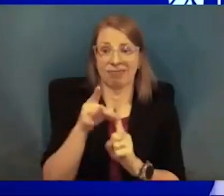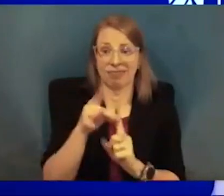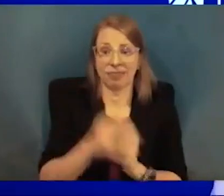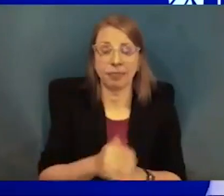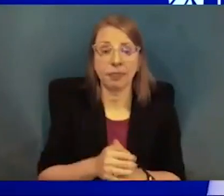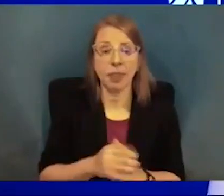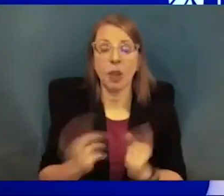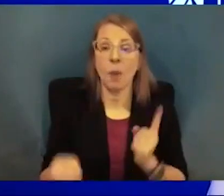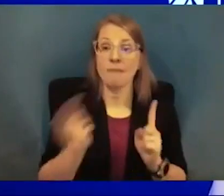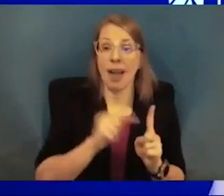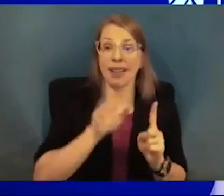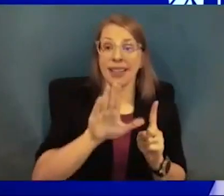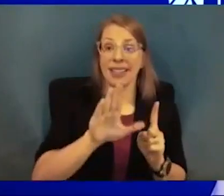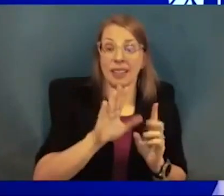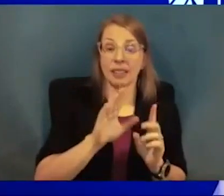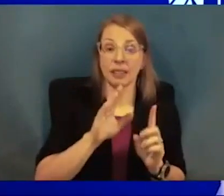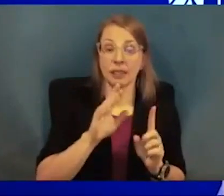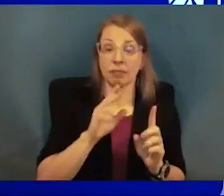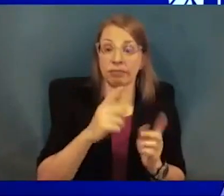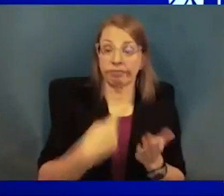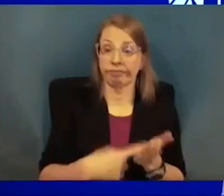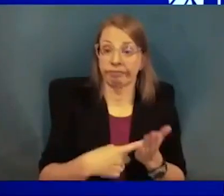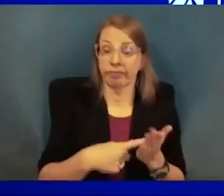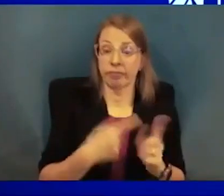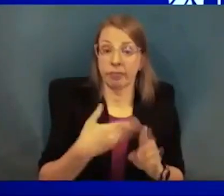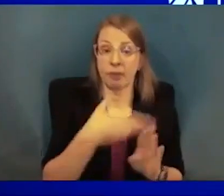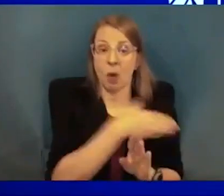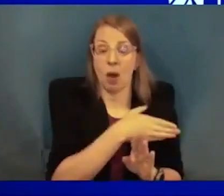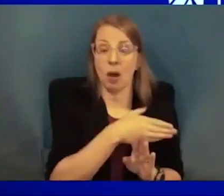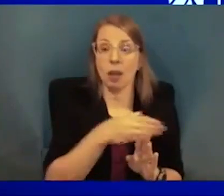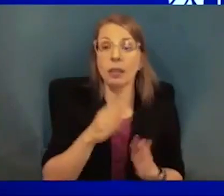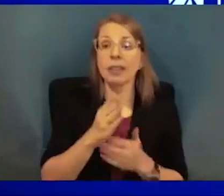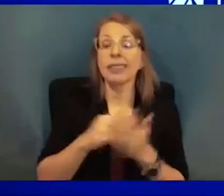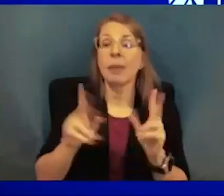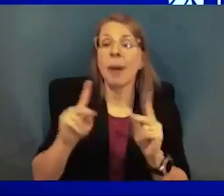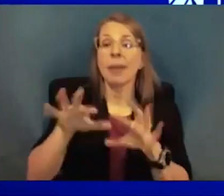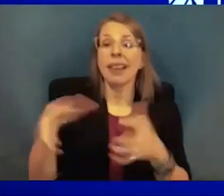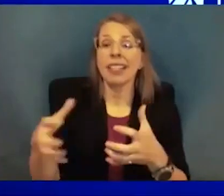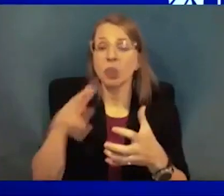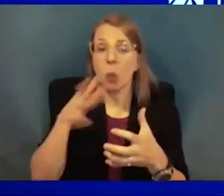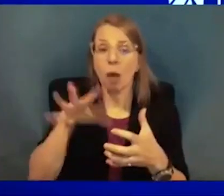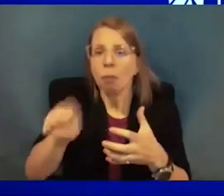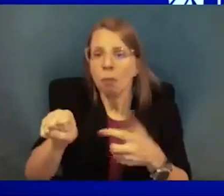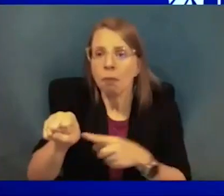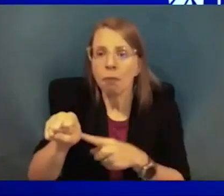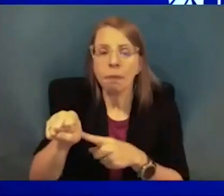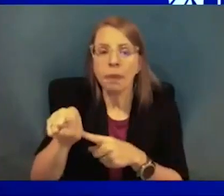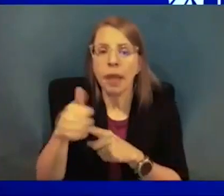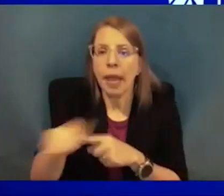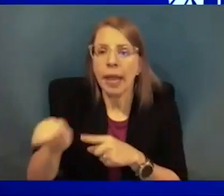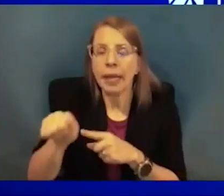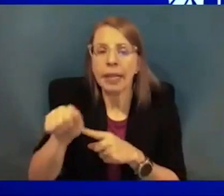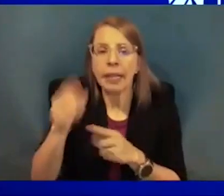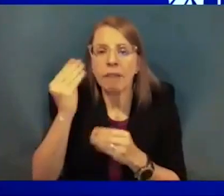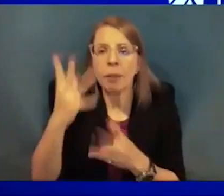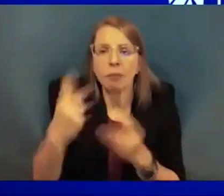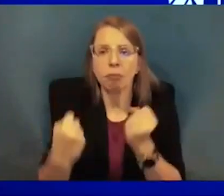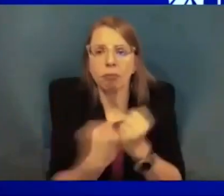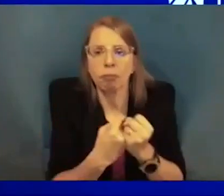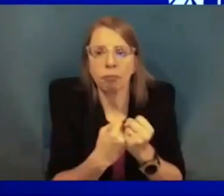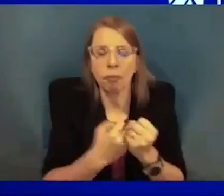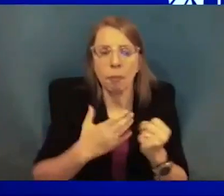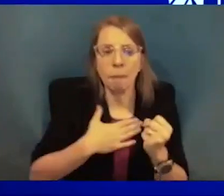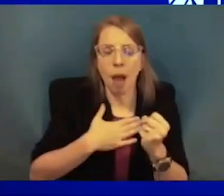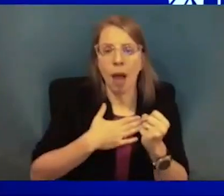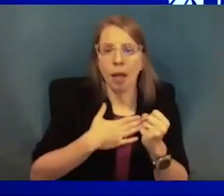there is some segment of the population which will latch on to any little number or any little tidbit of information and expand that to